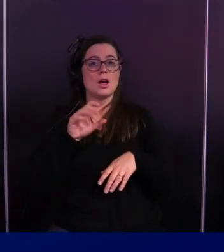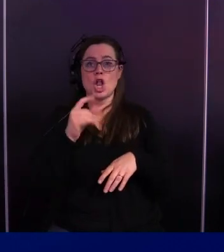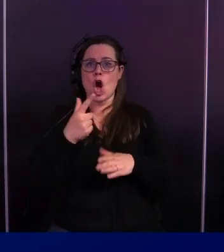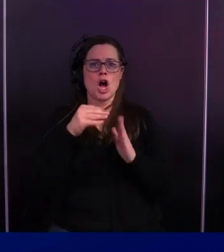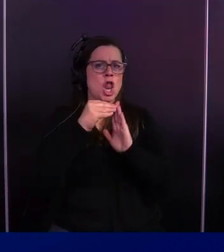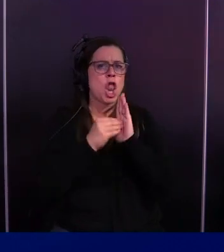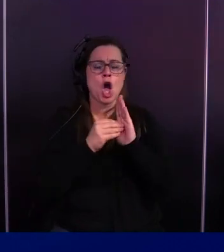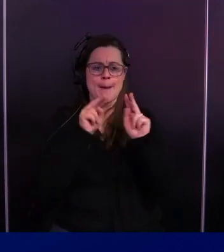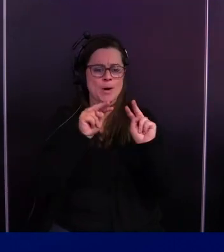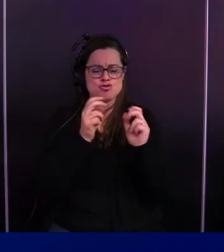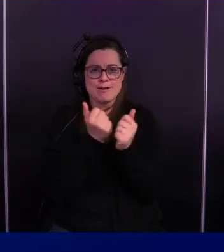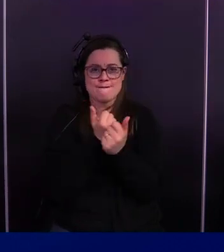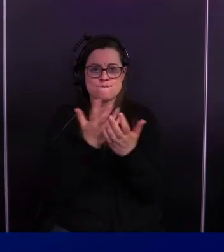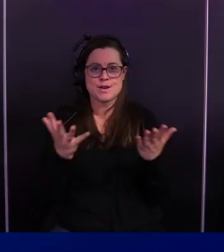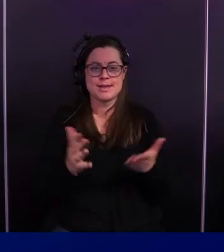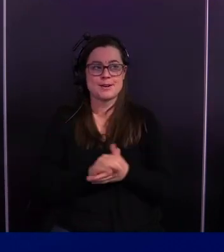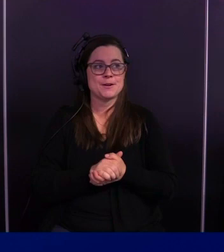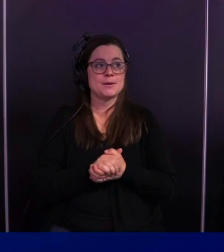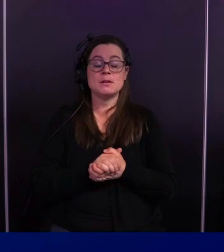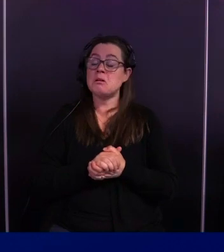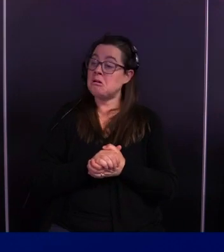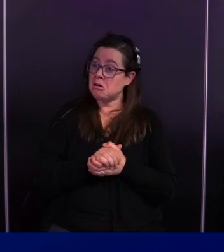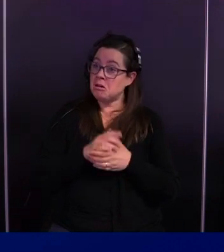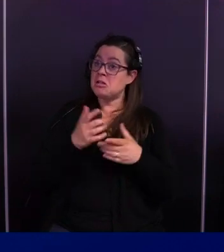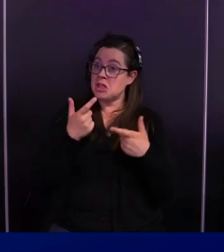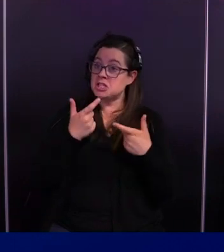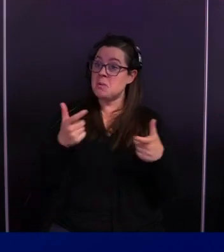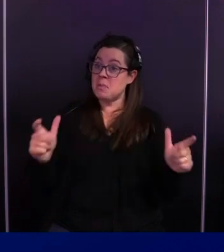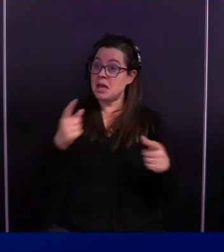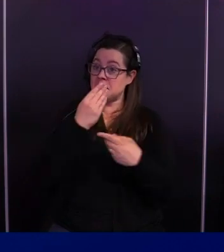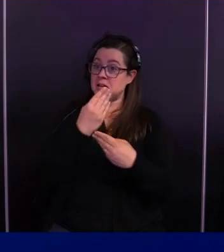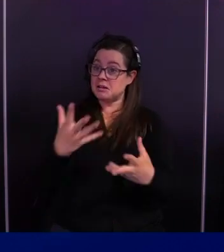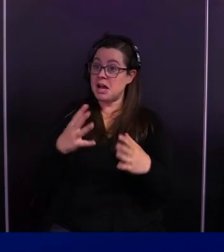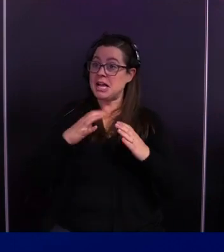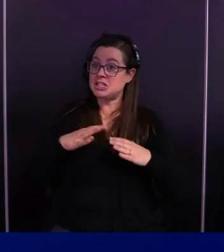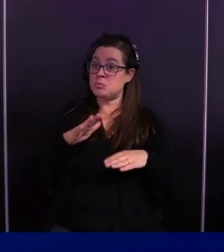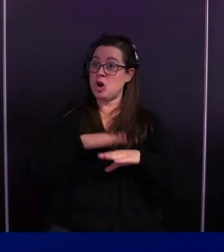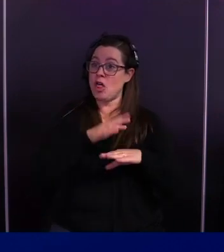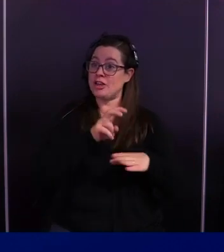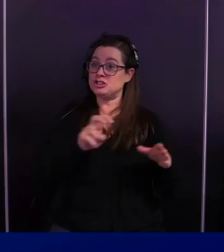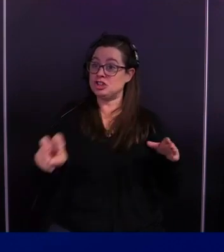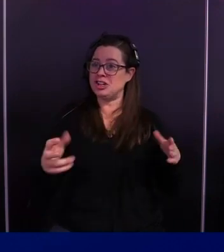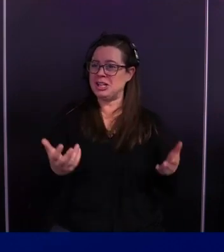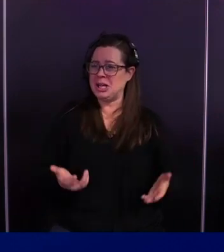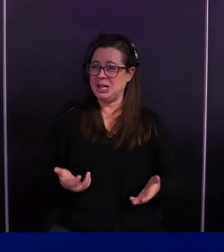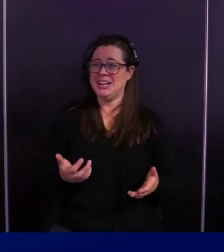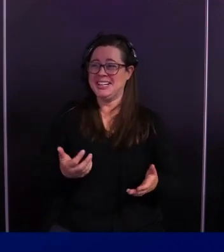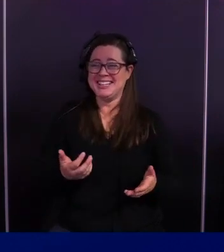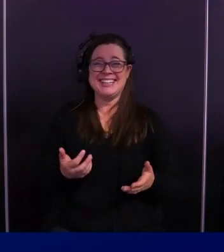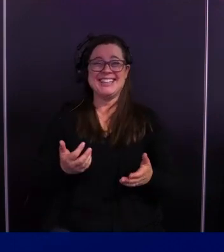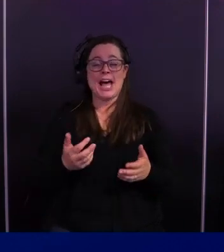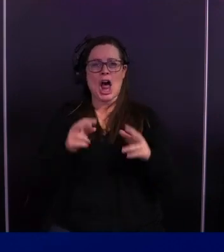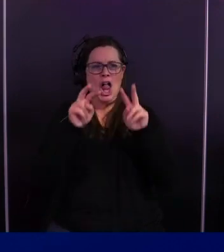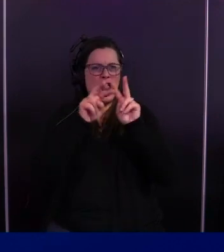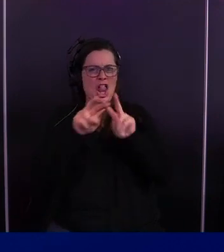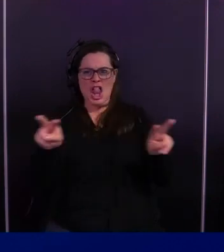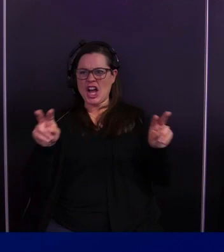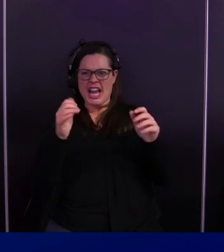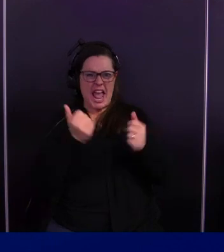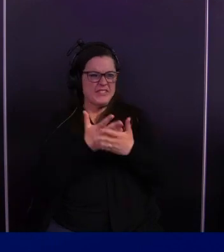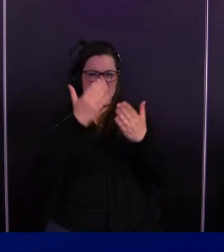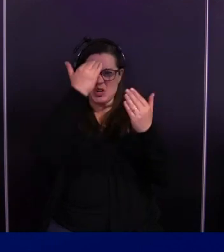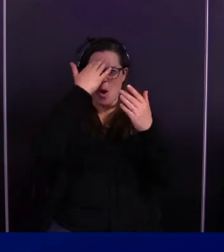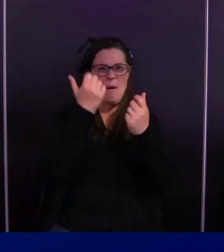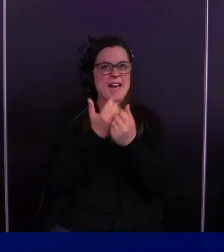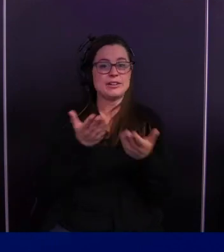things. That's a big statement to tell a customer on a journey. Yeah, look at everything, know everything, right?